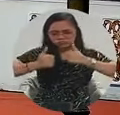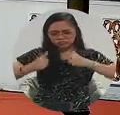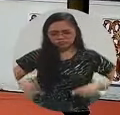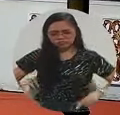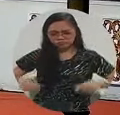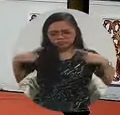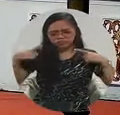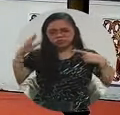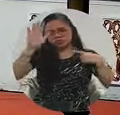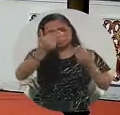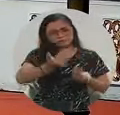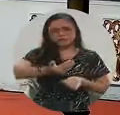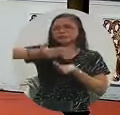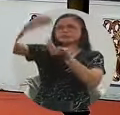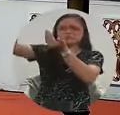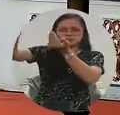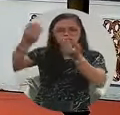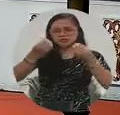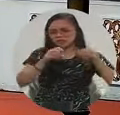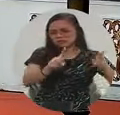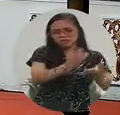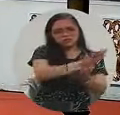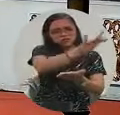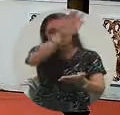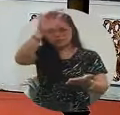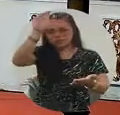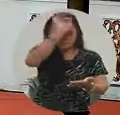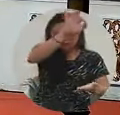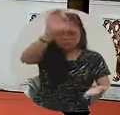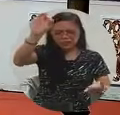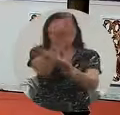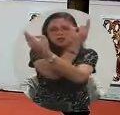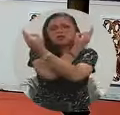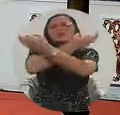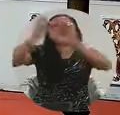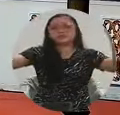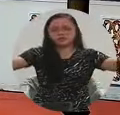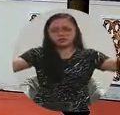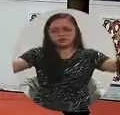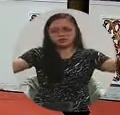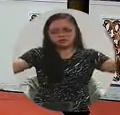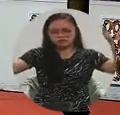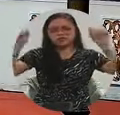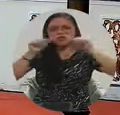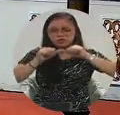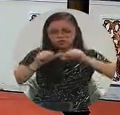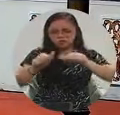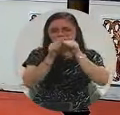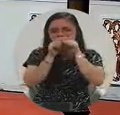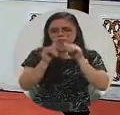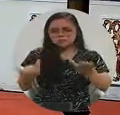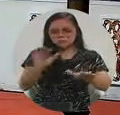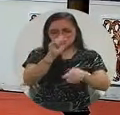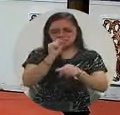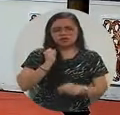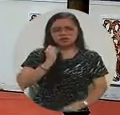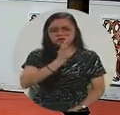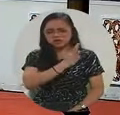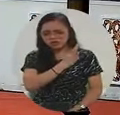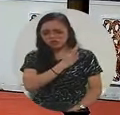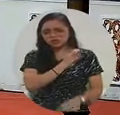Lord, we give you the glory tonight for the privilege that we have to preach your word and continue to bless our